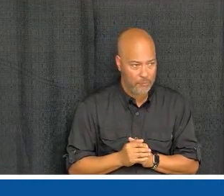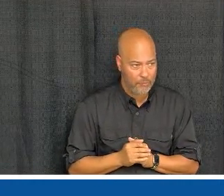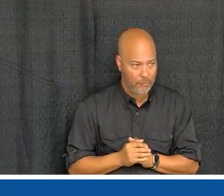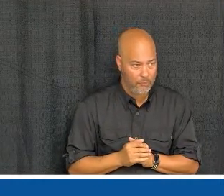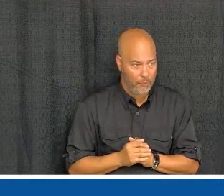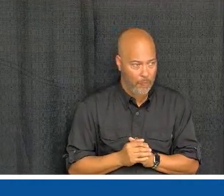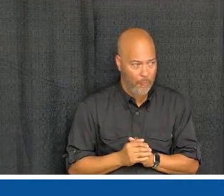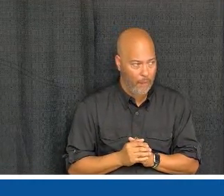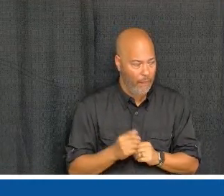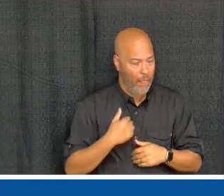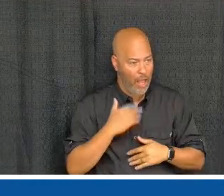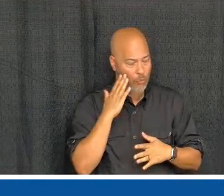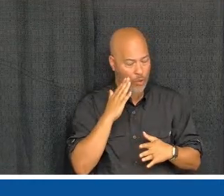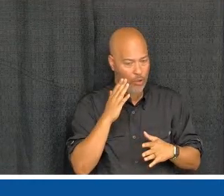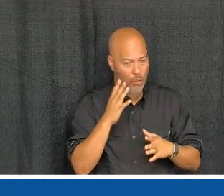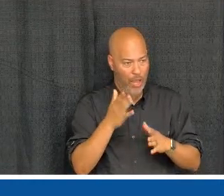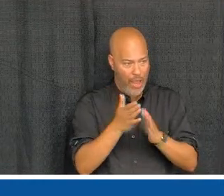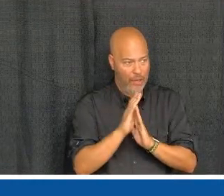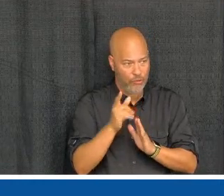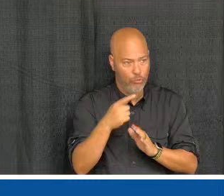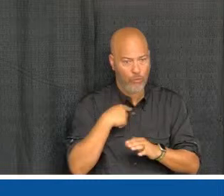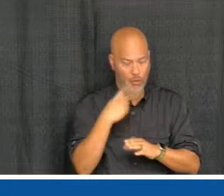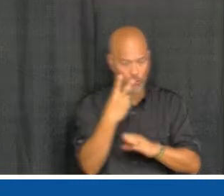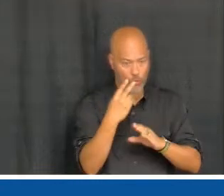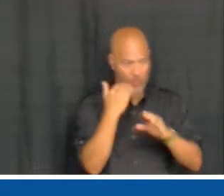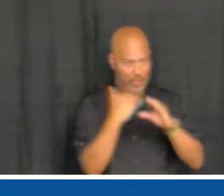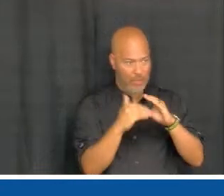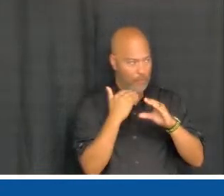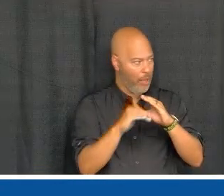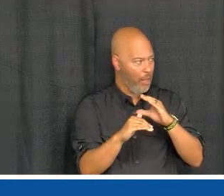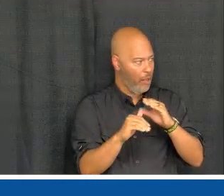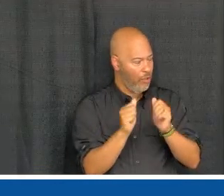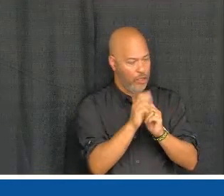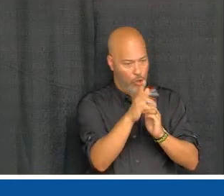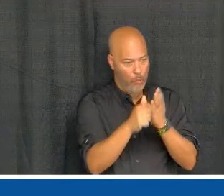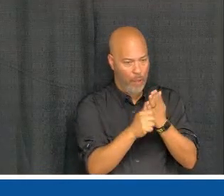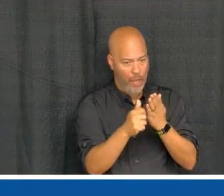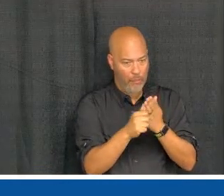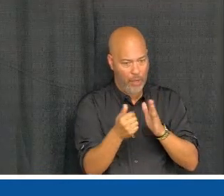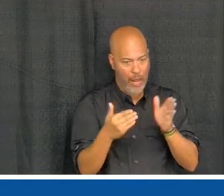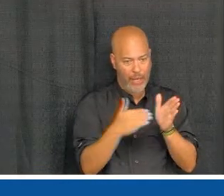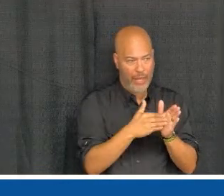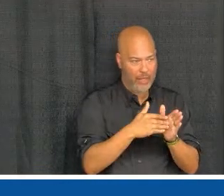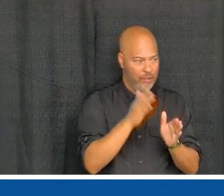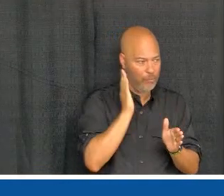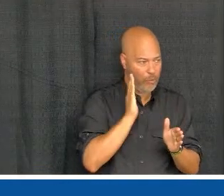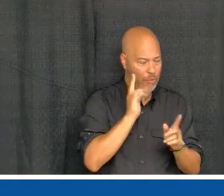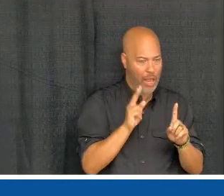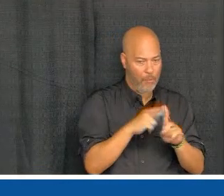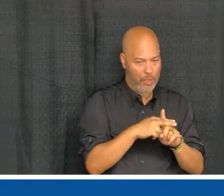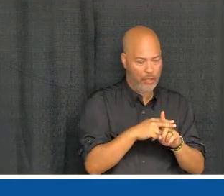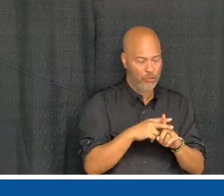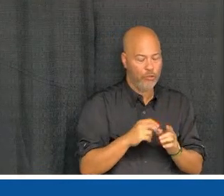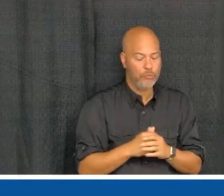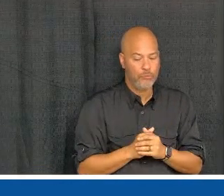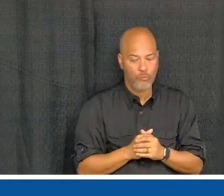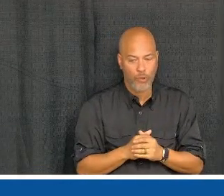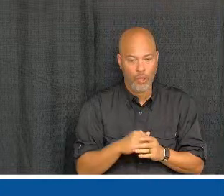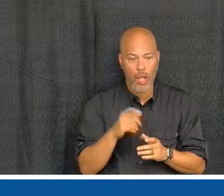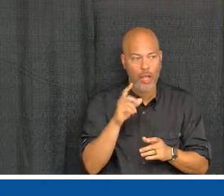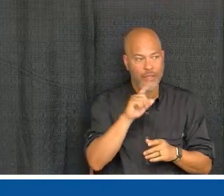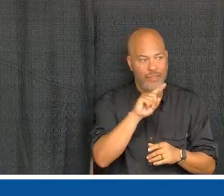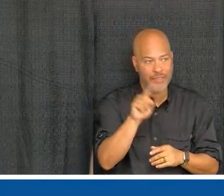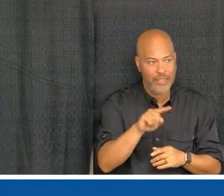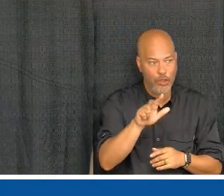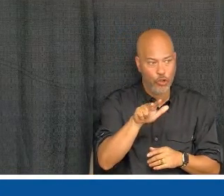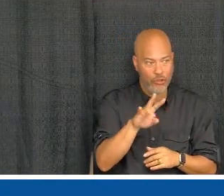And I will call the attention, there are 2 emails in your packet against the previous application. All right,